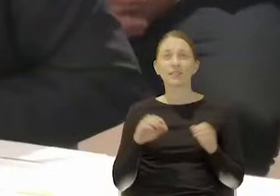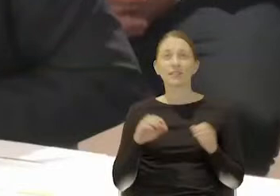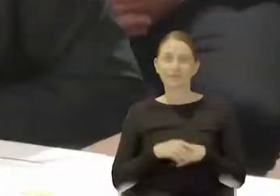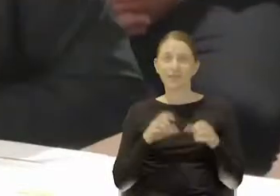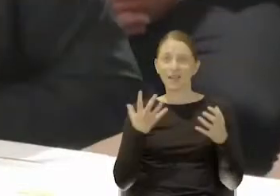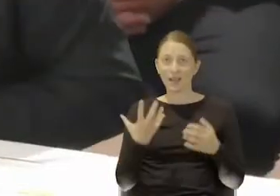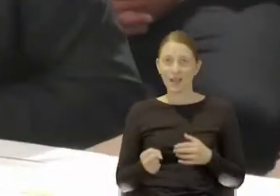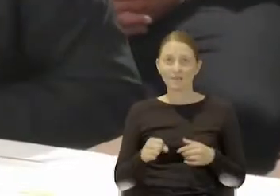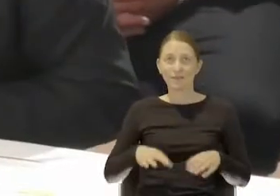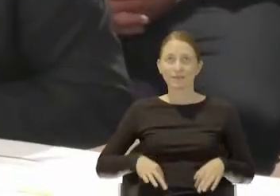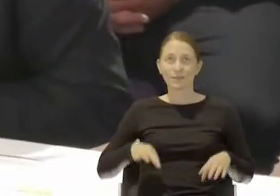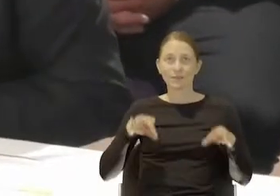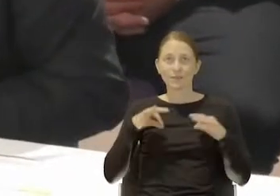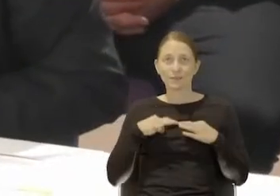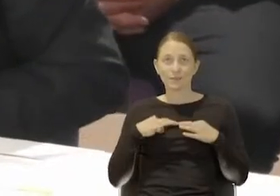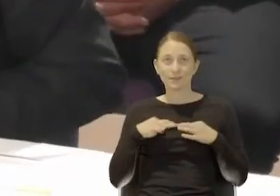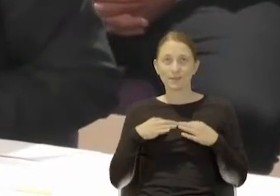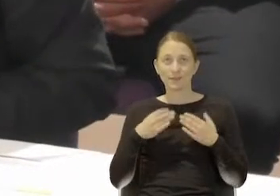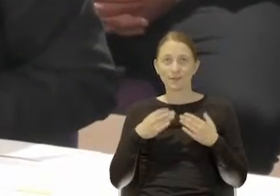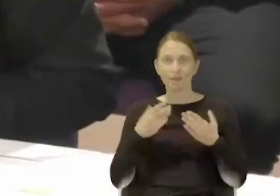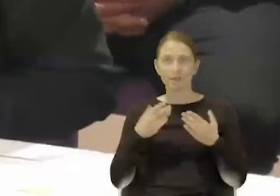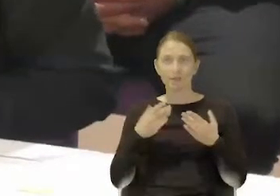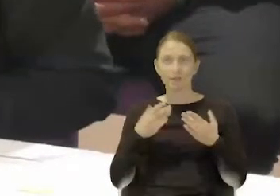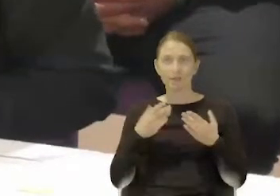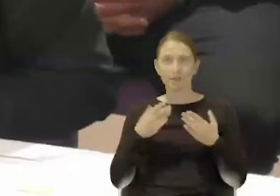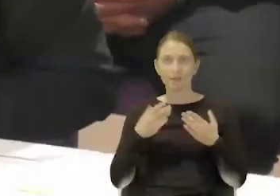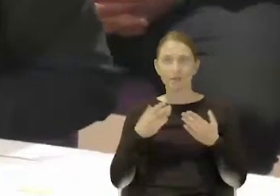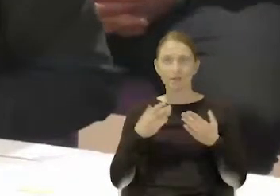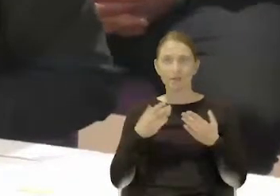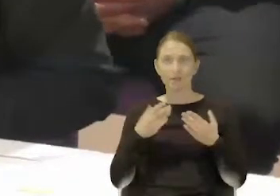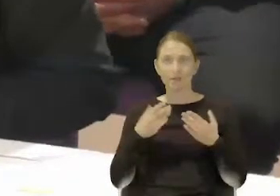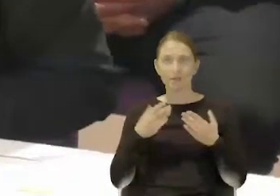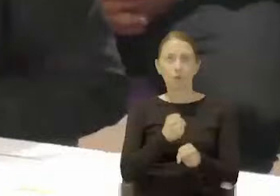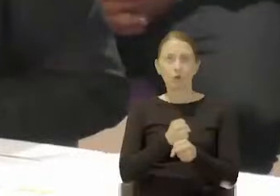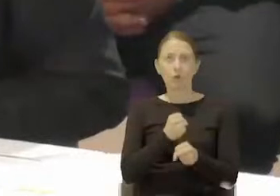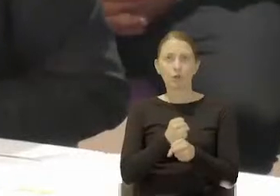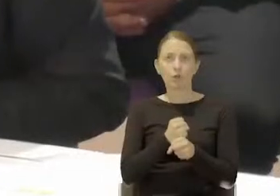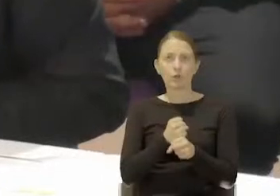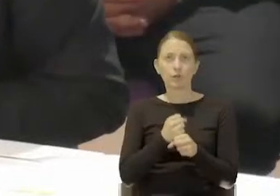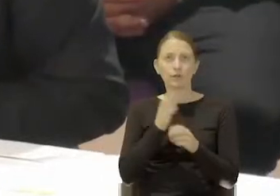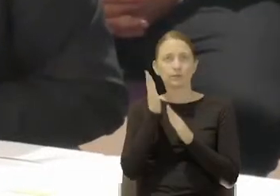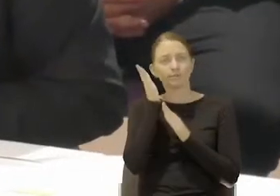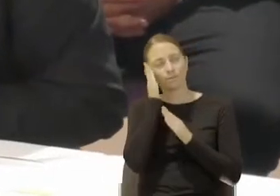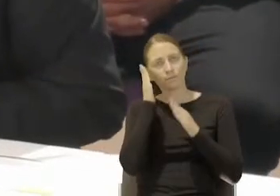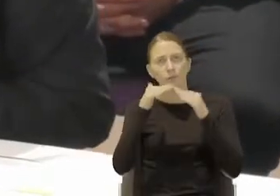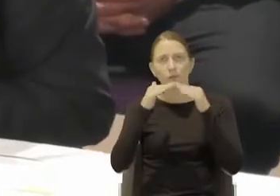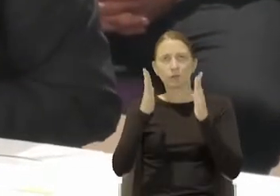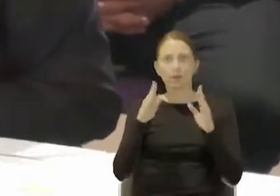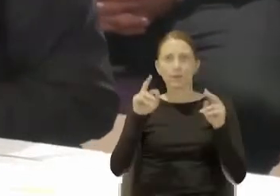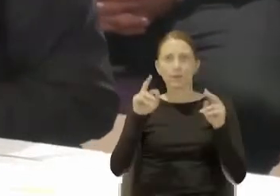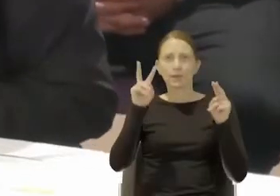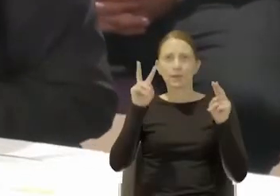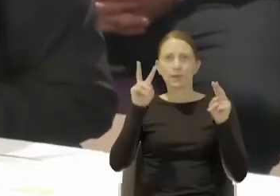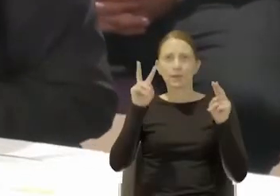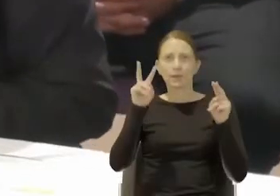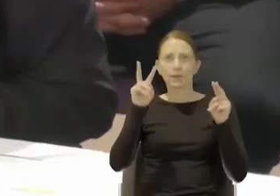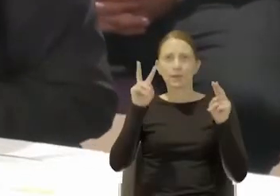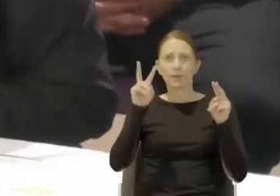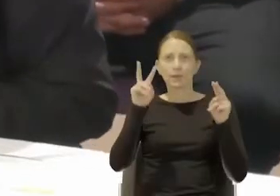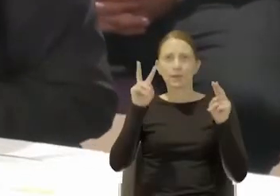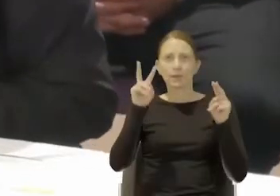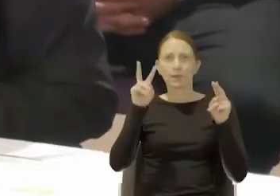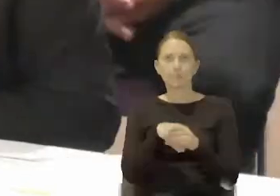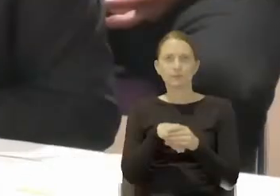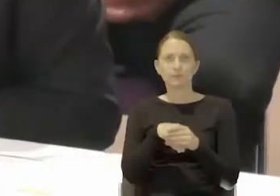In Argentina, we are representing the ministry which deals with housing, as